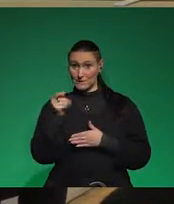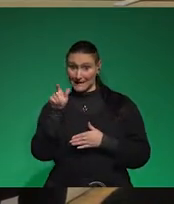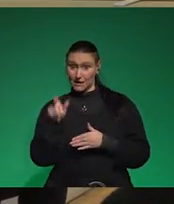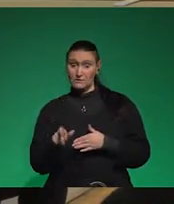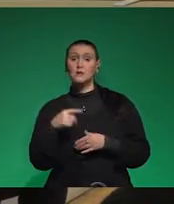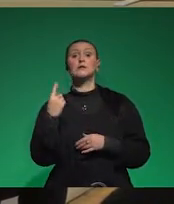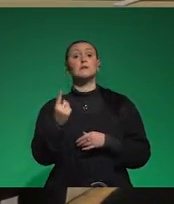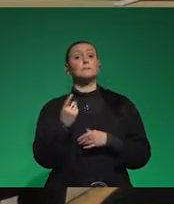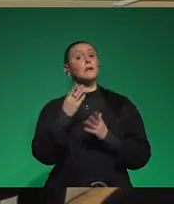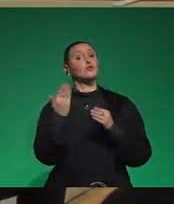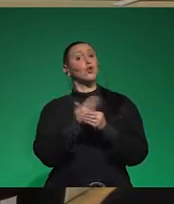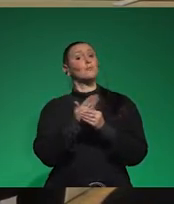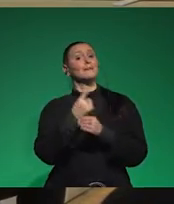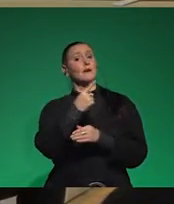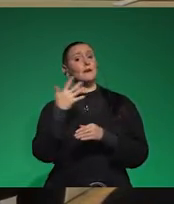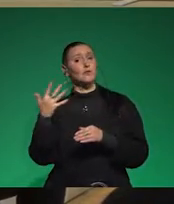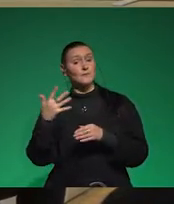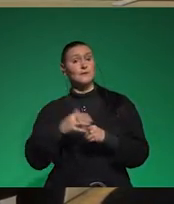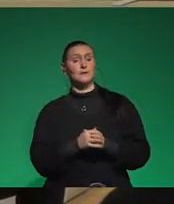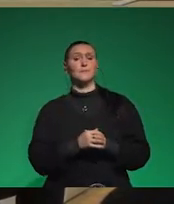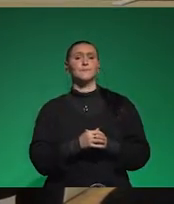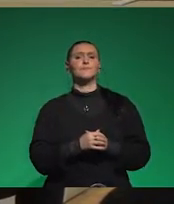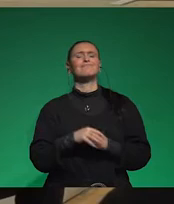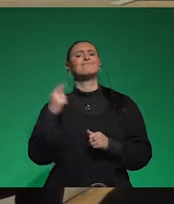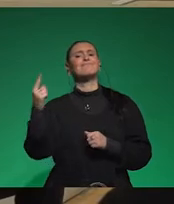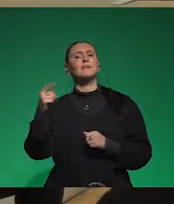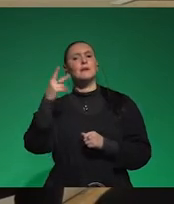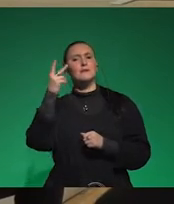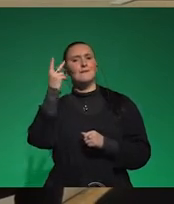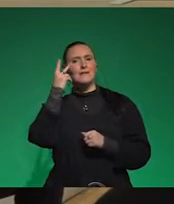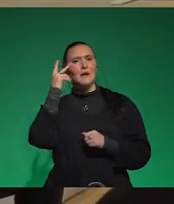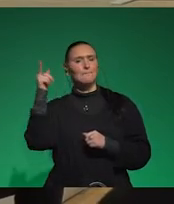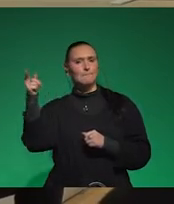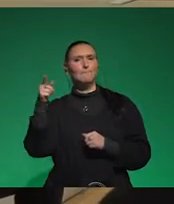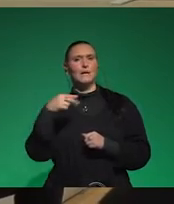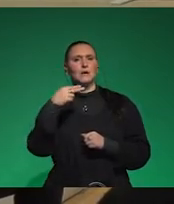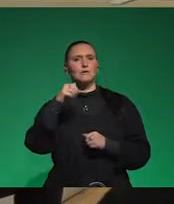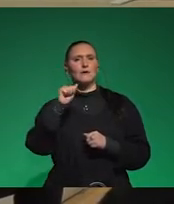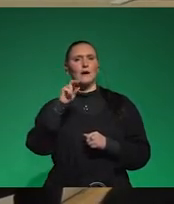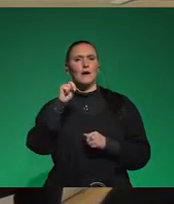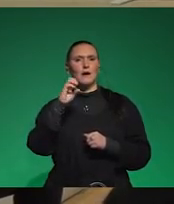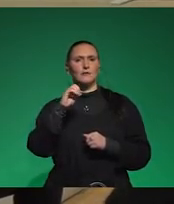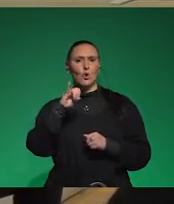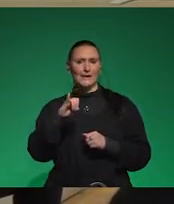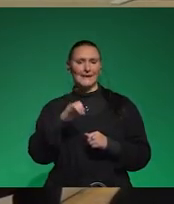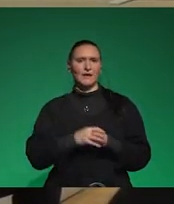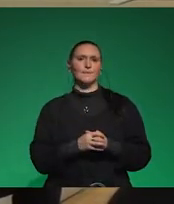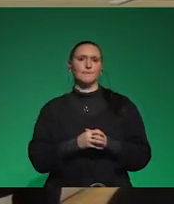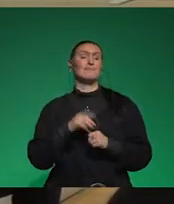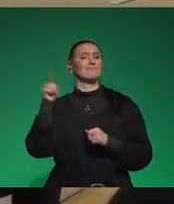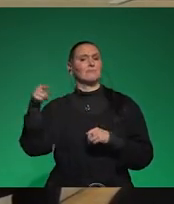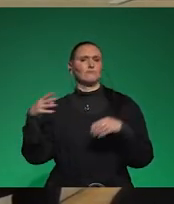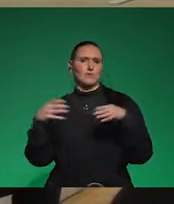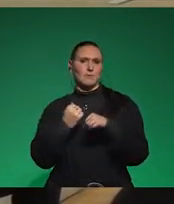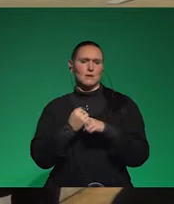Again, we will see a film. It is kind of a film montage of